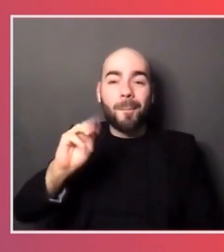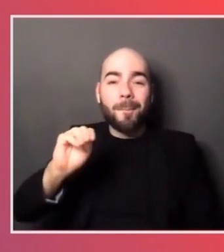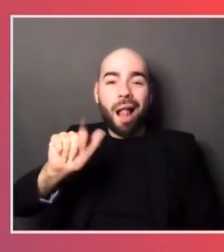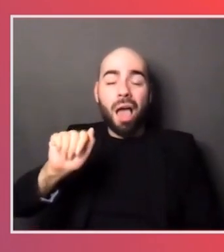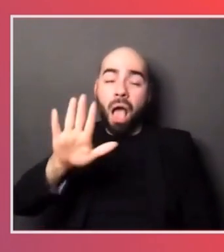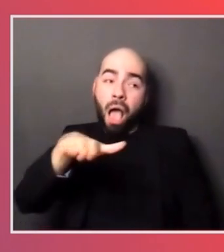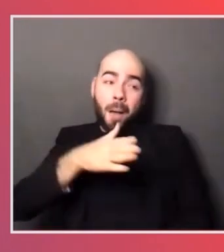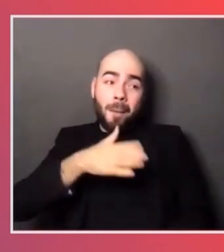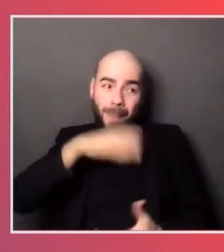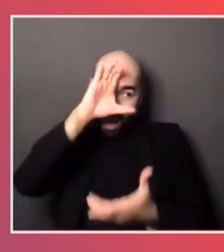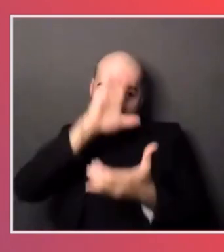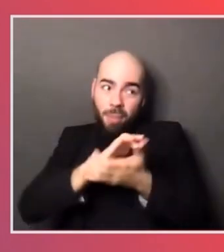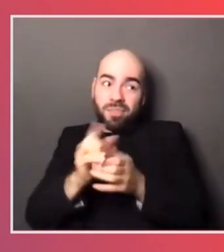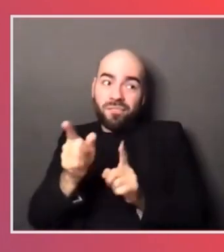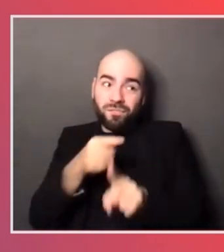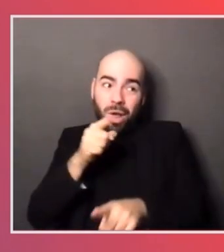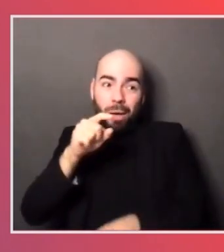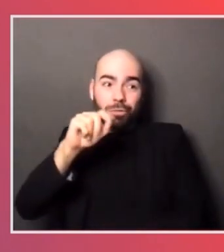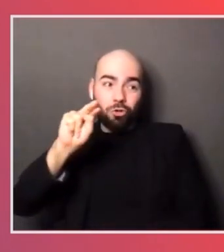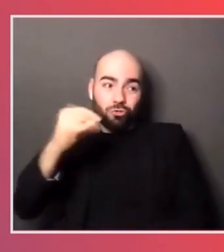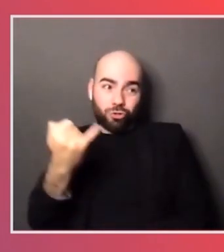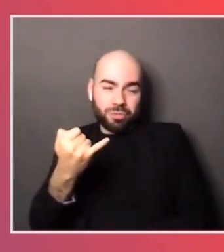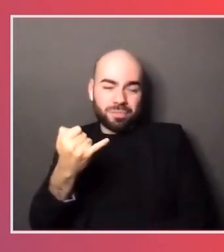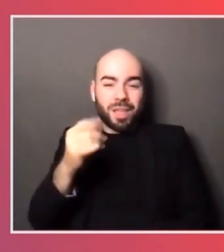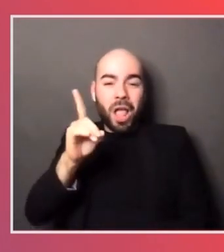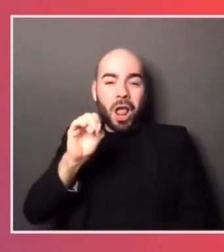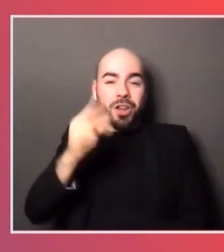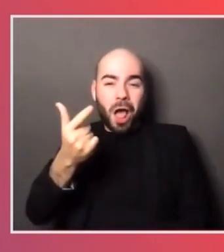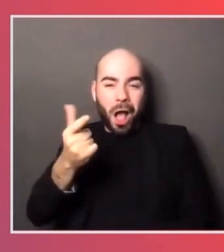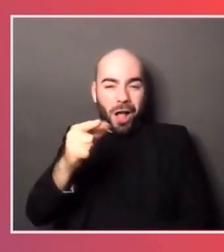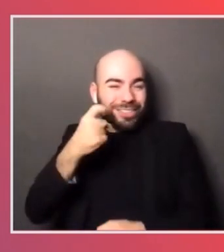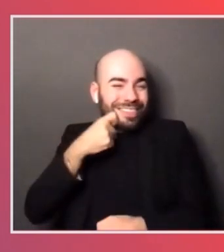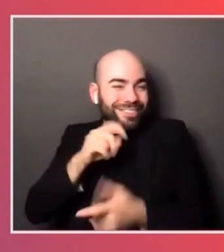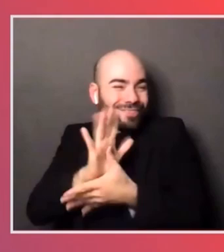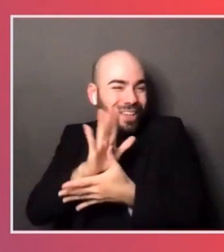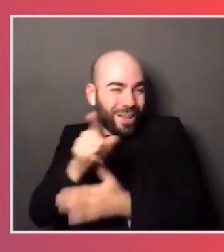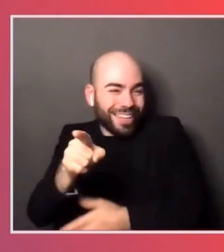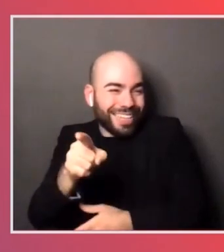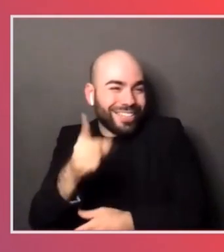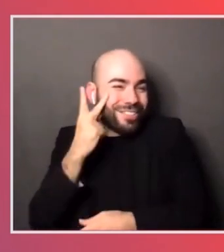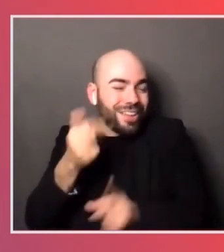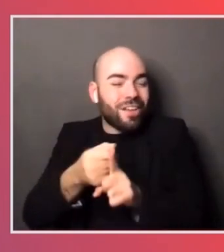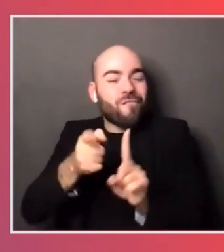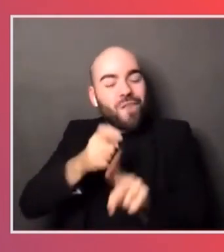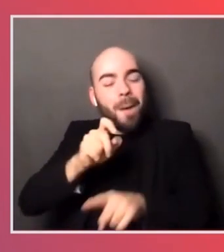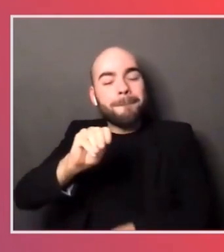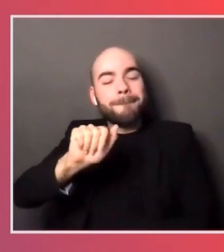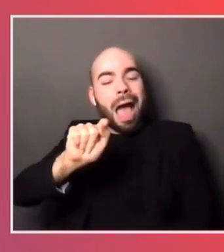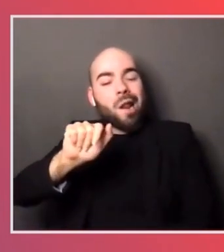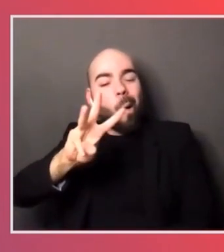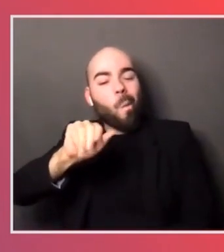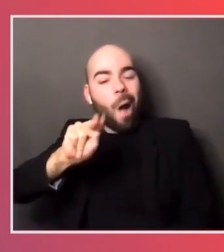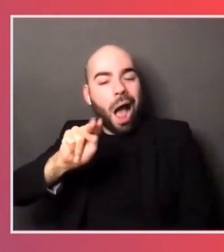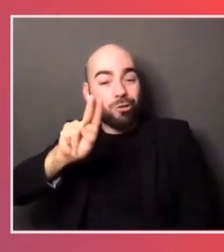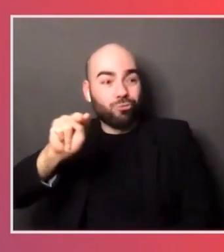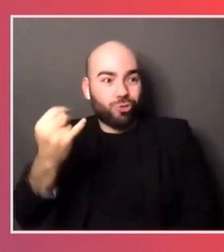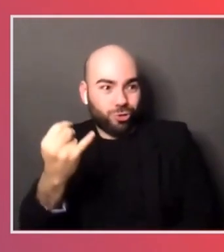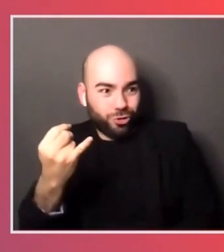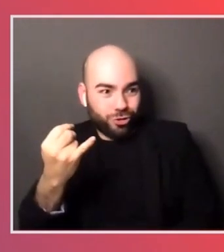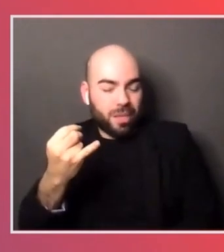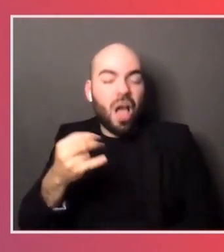life, he's from Jersey, so Matawan. So I'm just going to cover that too. Oakland and Matawan. Okay.